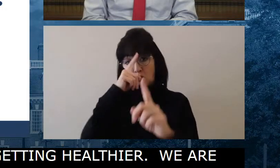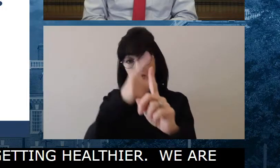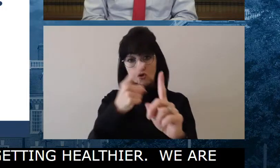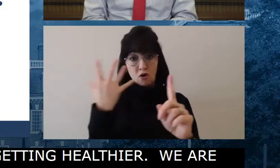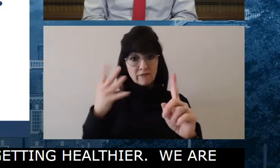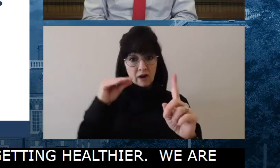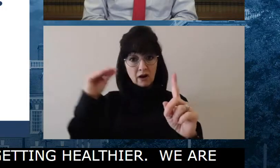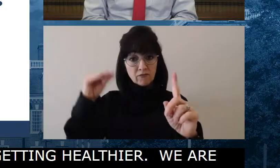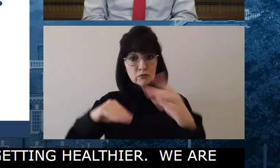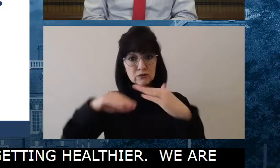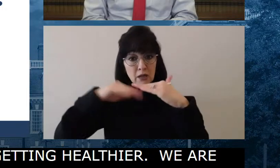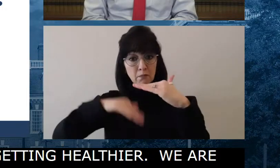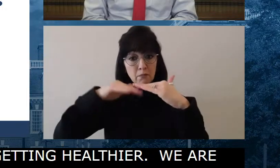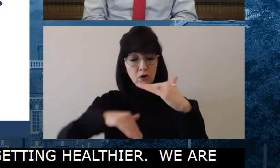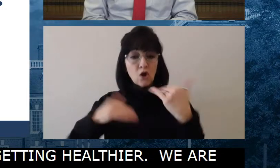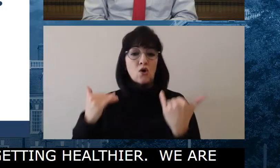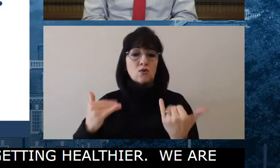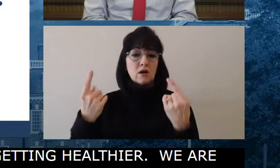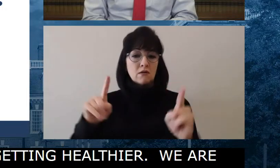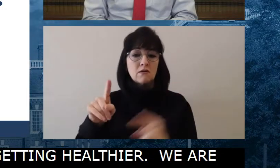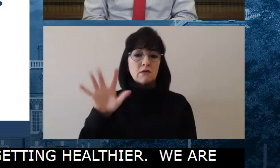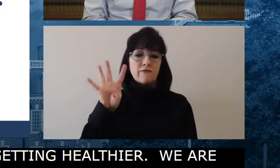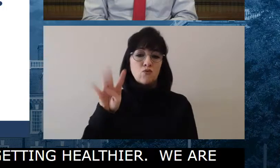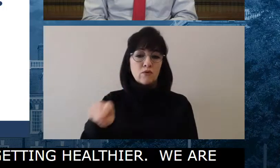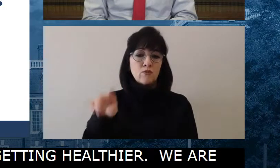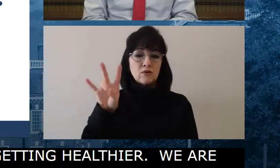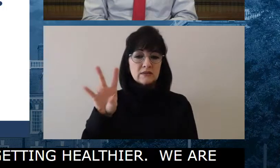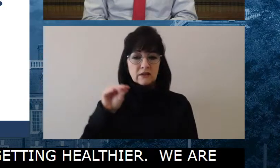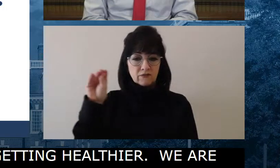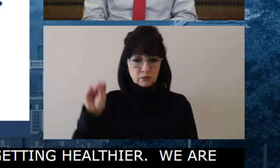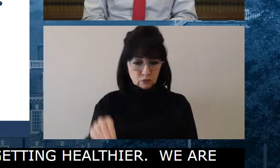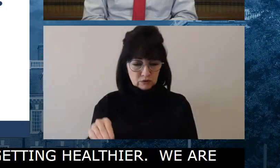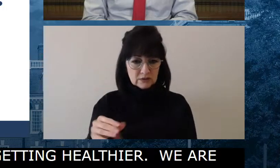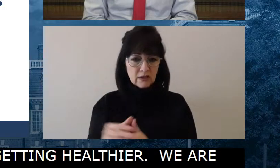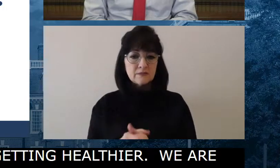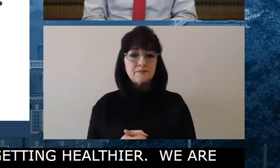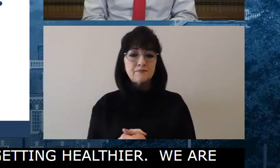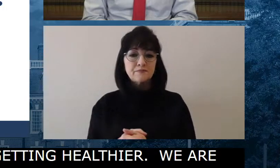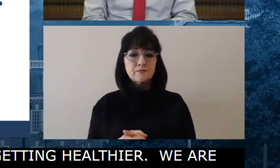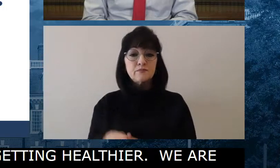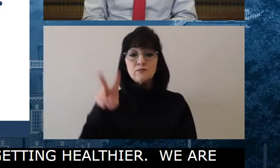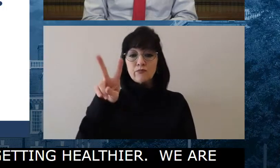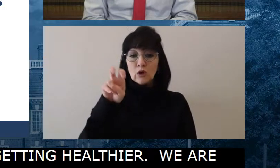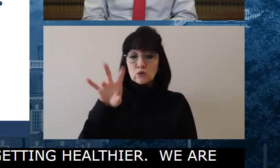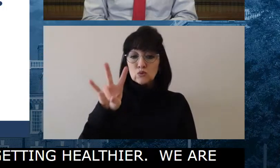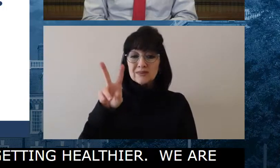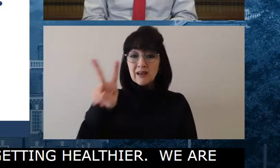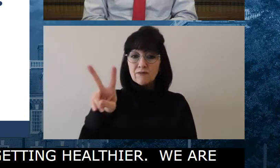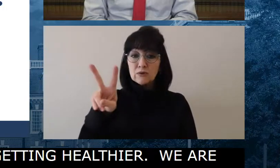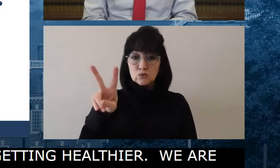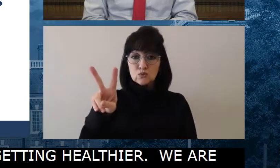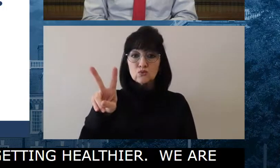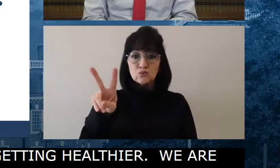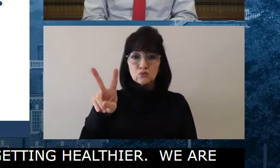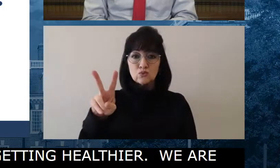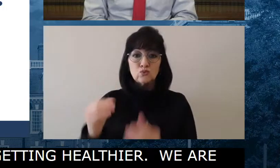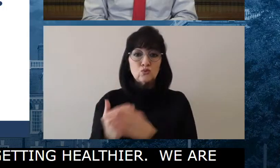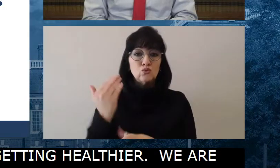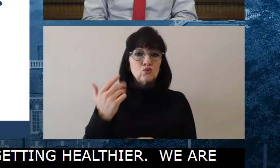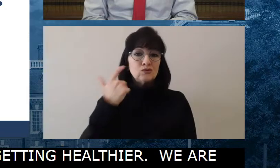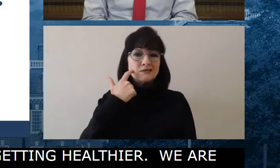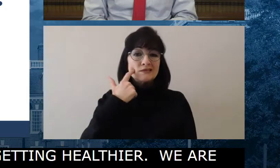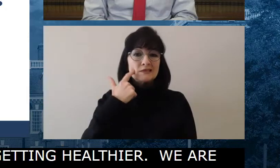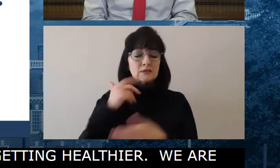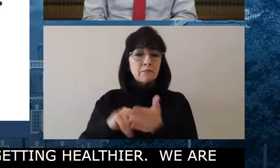it. We're down to 272 new cases each day on the 7-day moving average. We want to